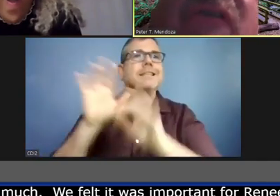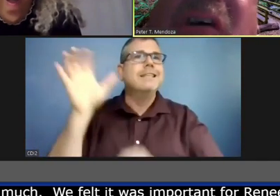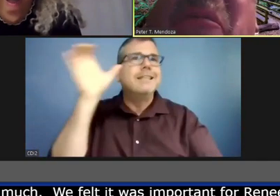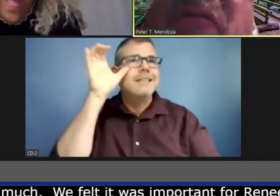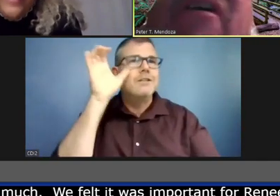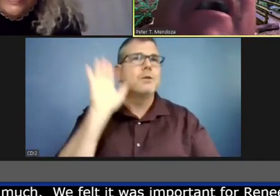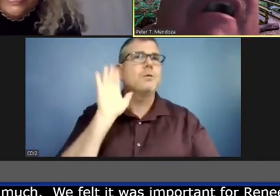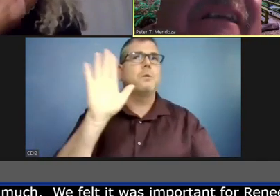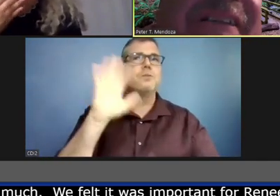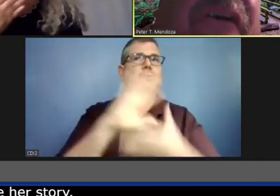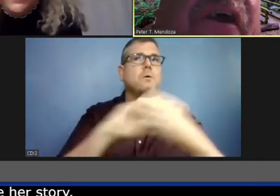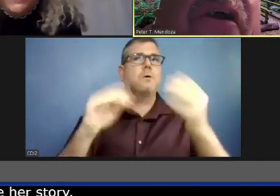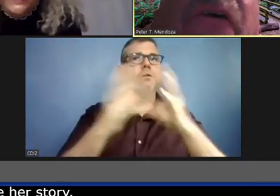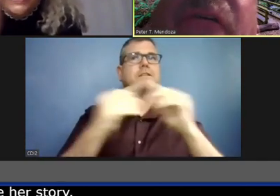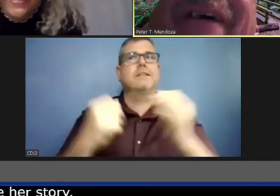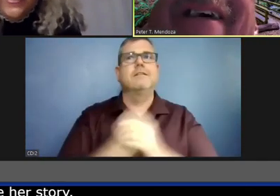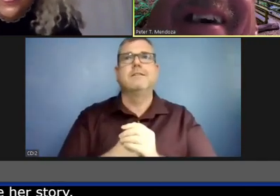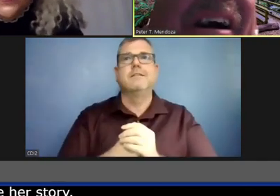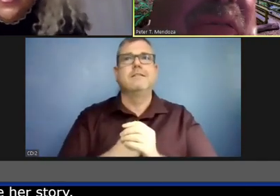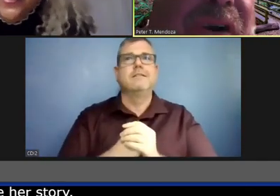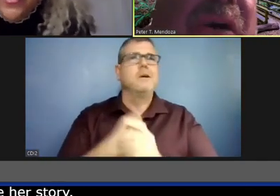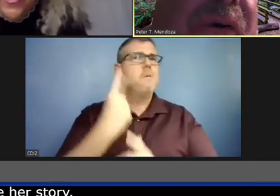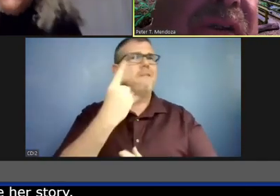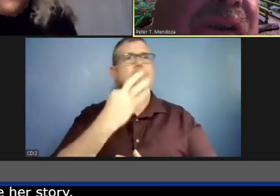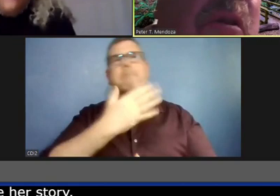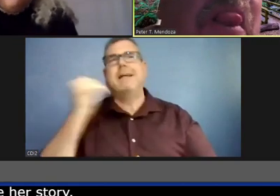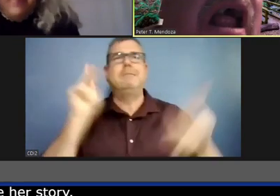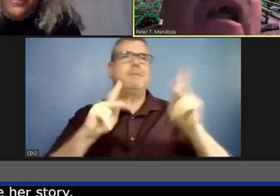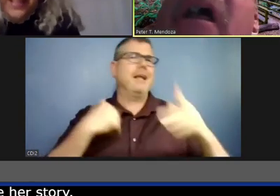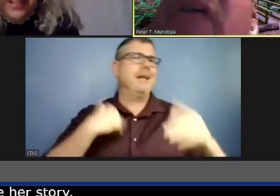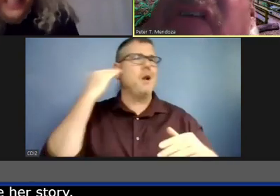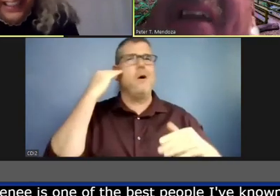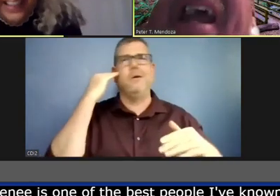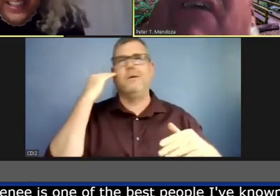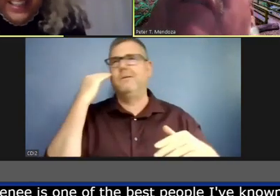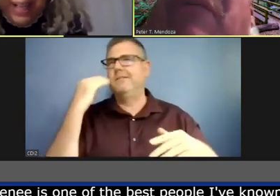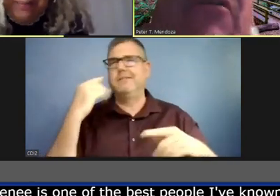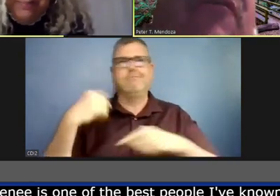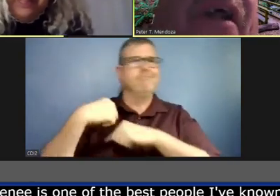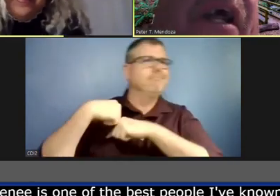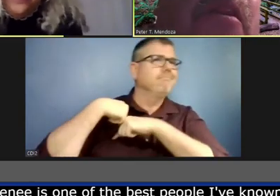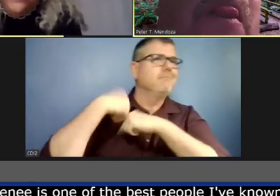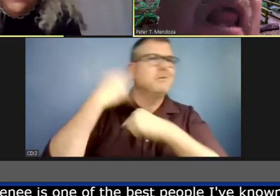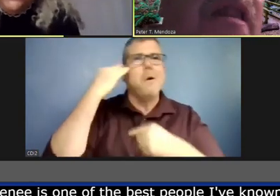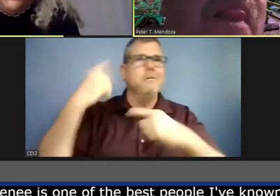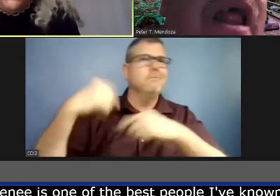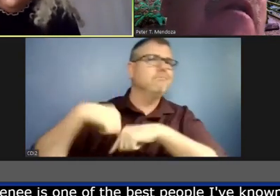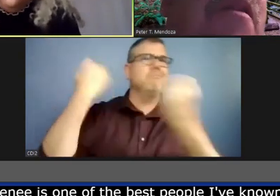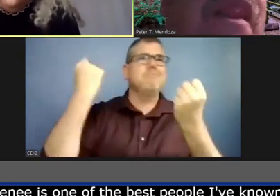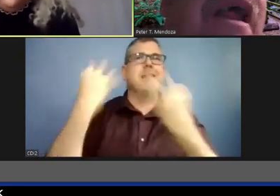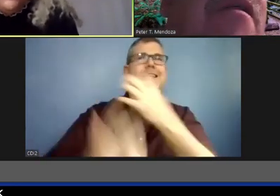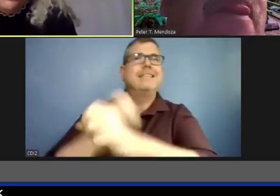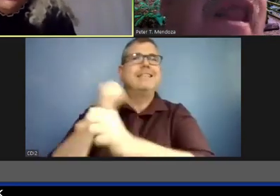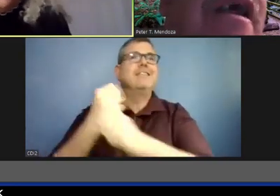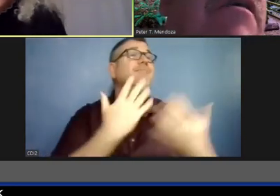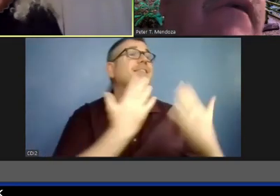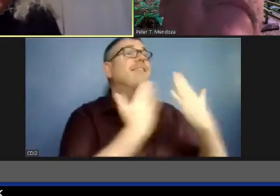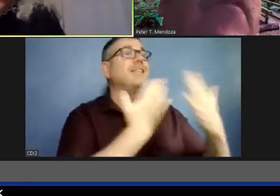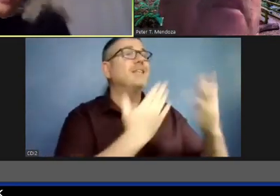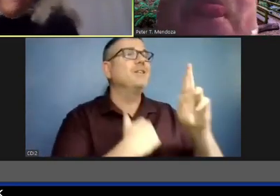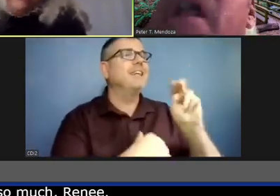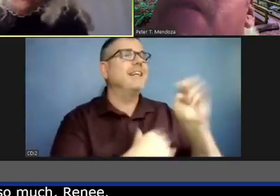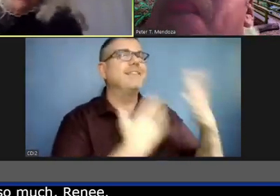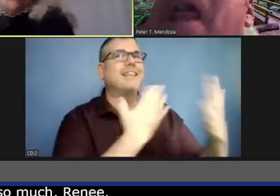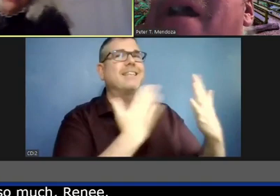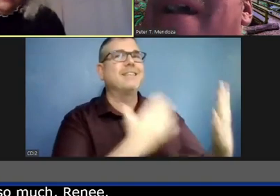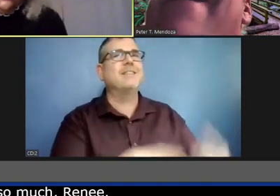known for almost 30 years of working with her. Yep. So thank you so Yep. much, Renee. You're welcome. Thank you. Thank